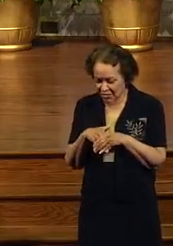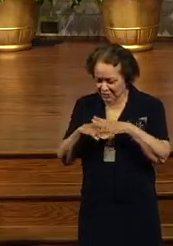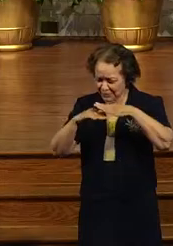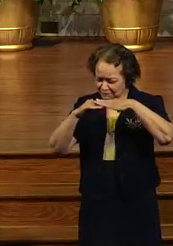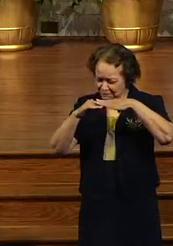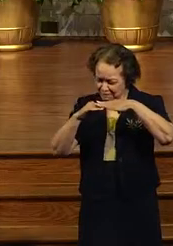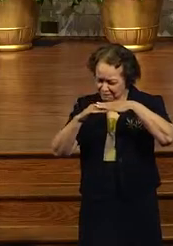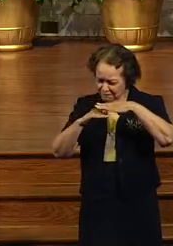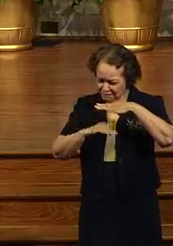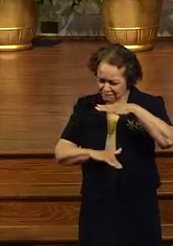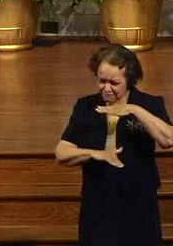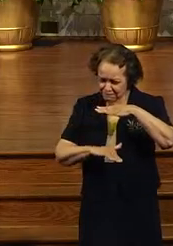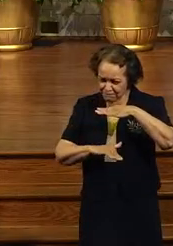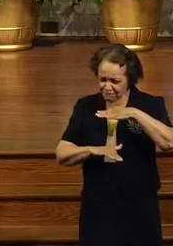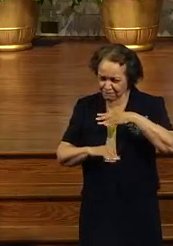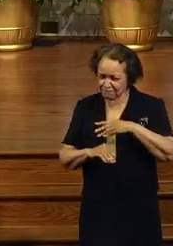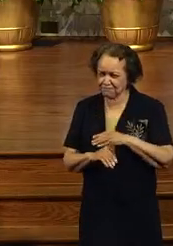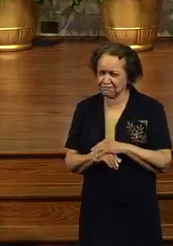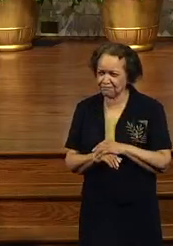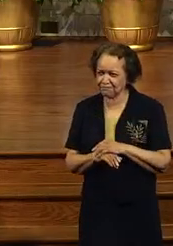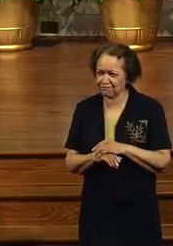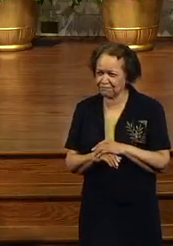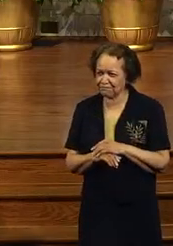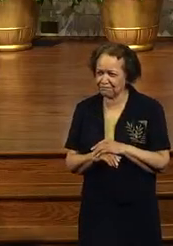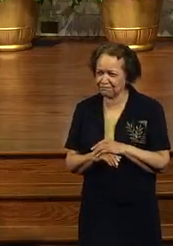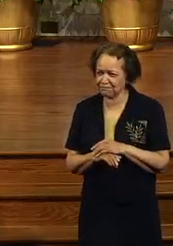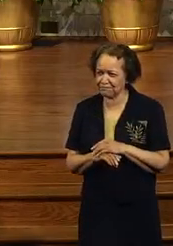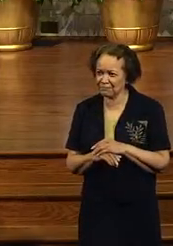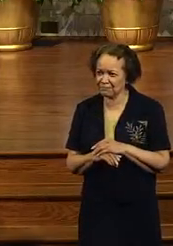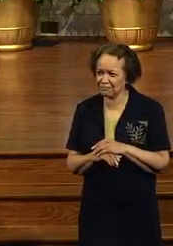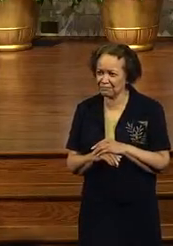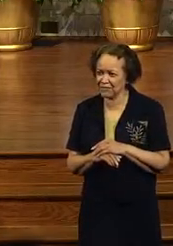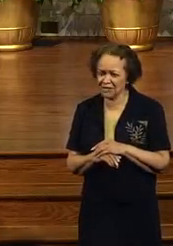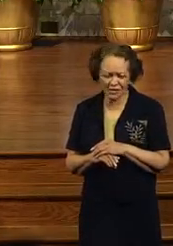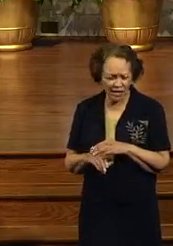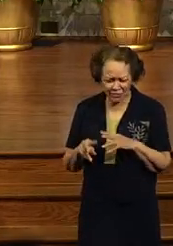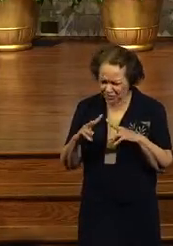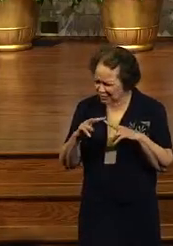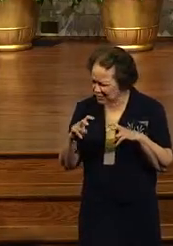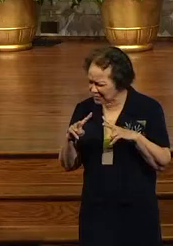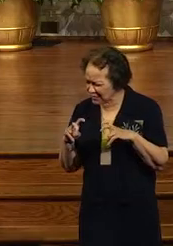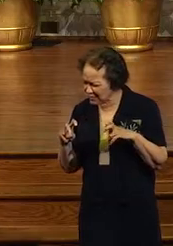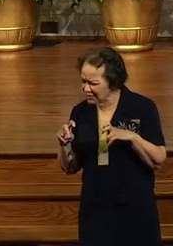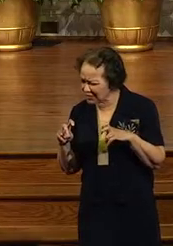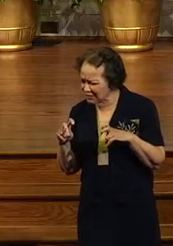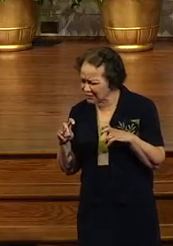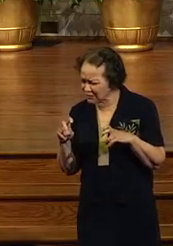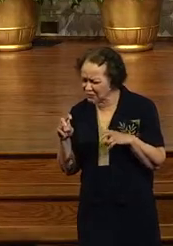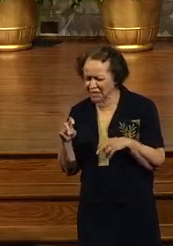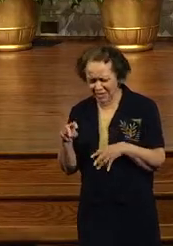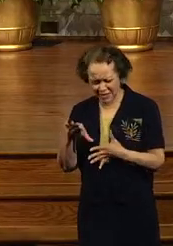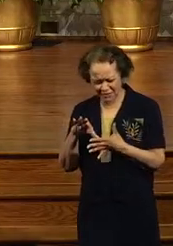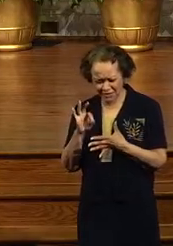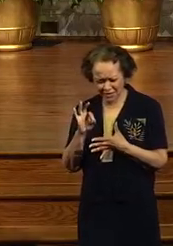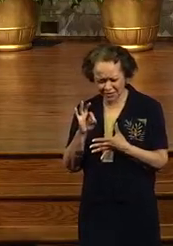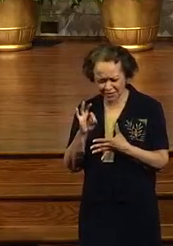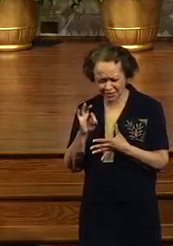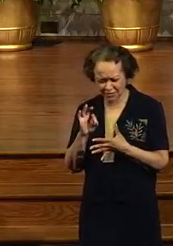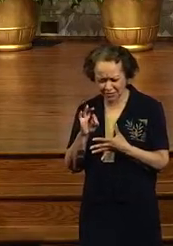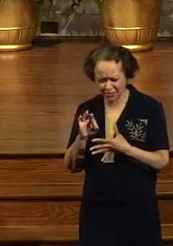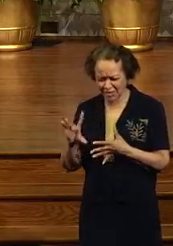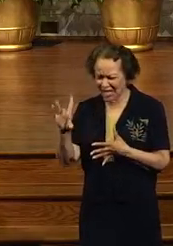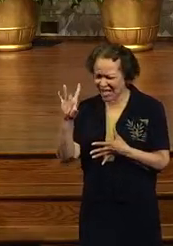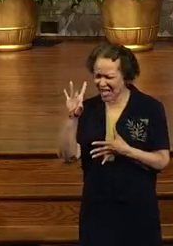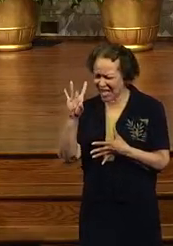decreased. And maybe as I was looking, studying for this sermon, I found this. It says 8